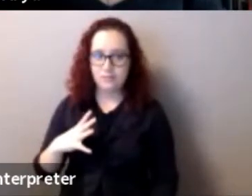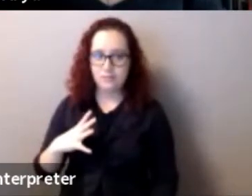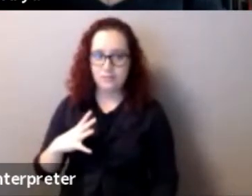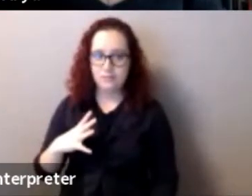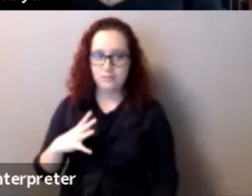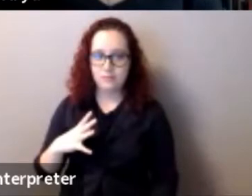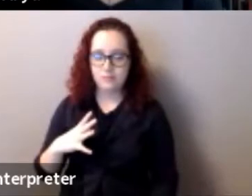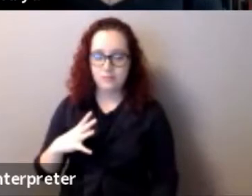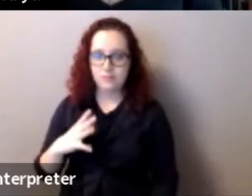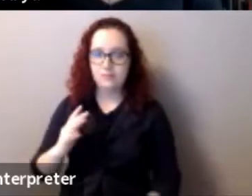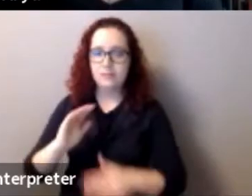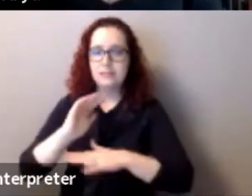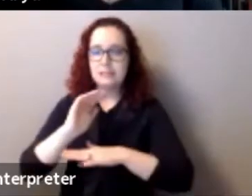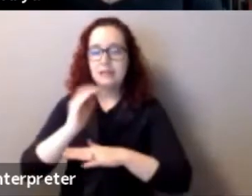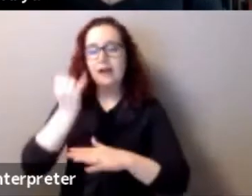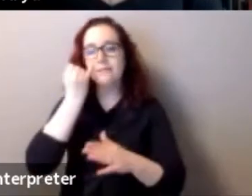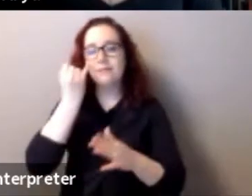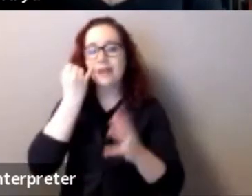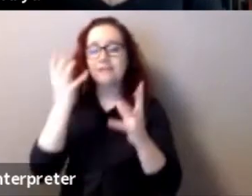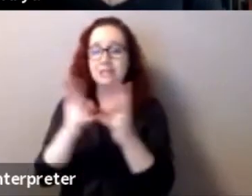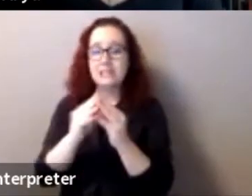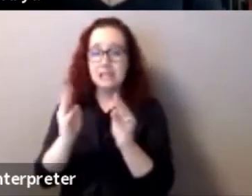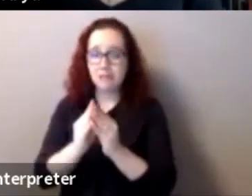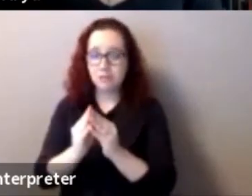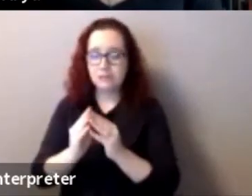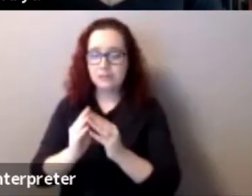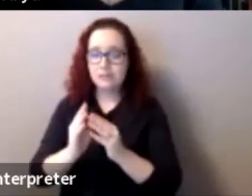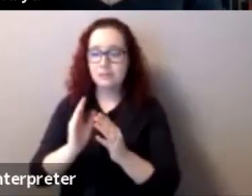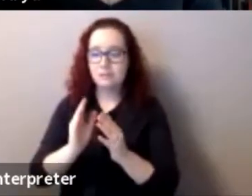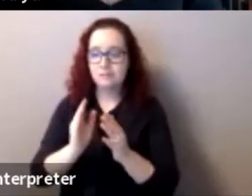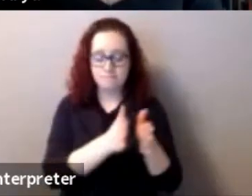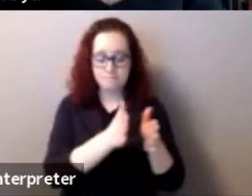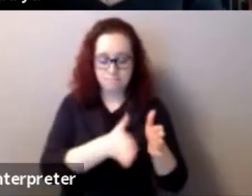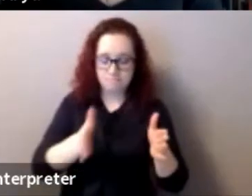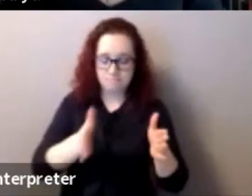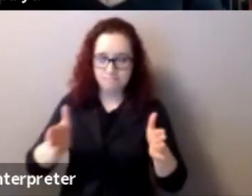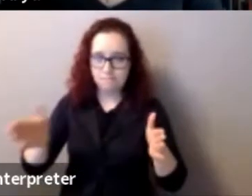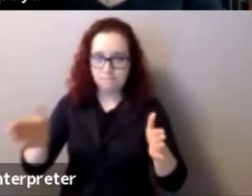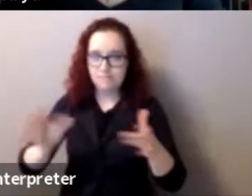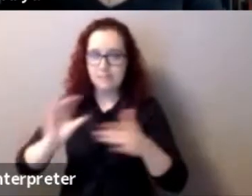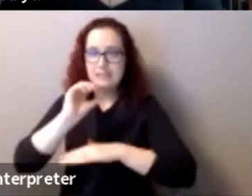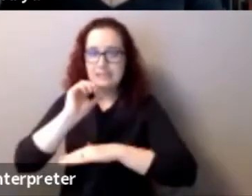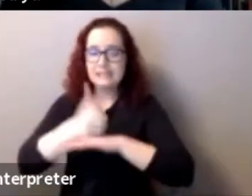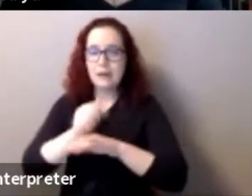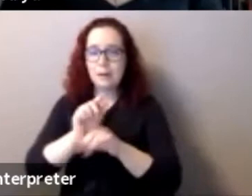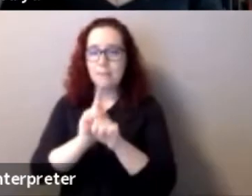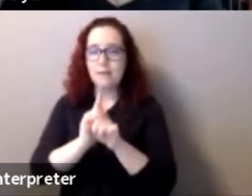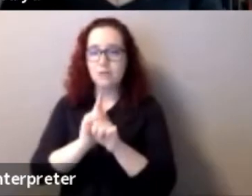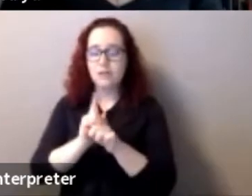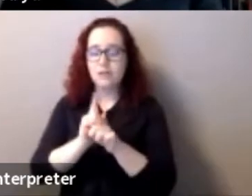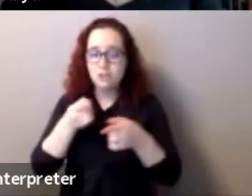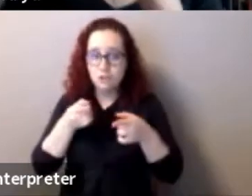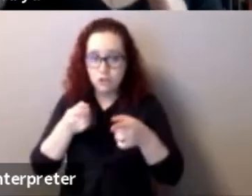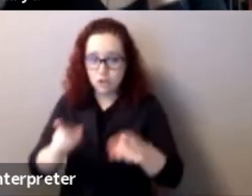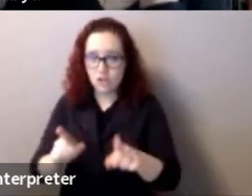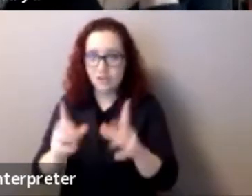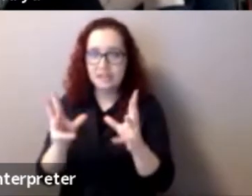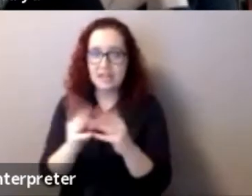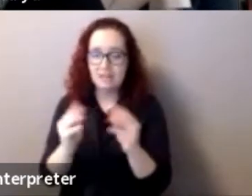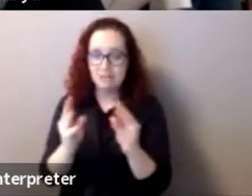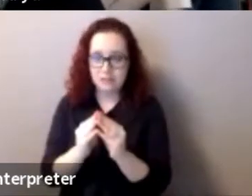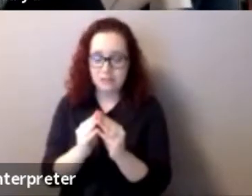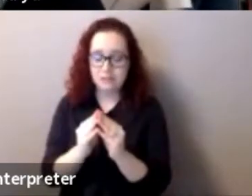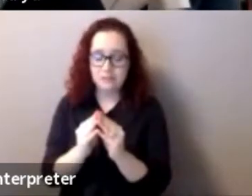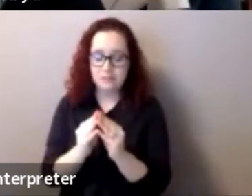the conference, especially if we were to be in person. Right now, you can still do a lot of mentoring away at a